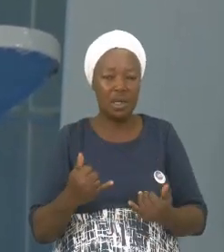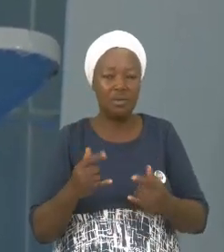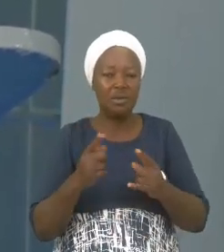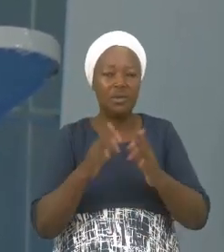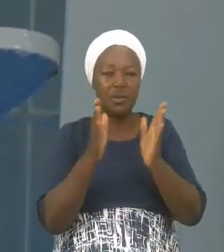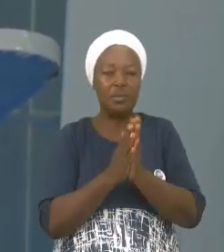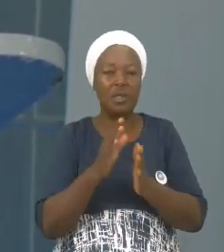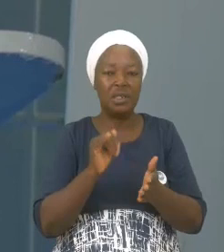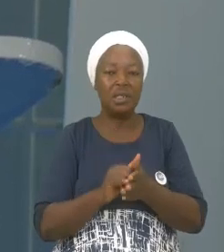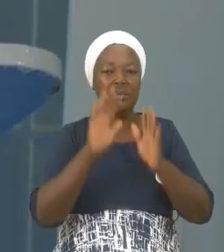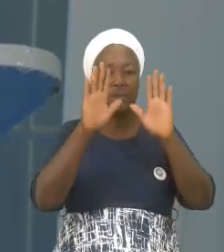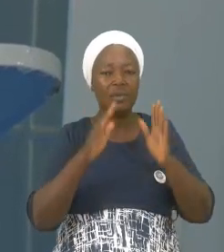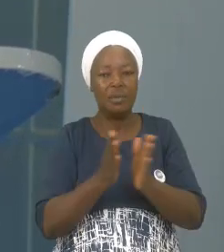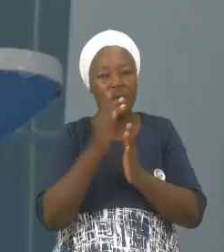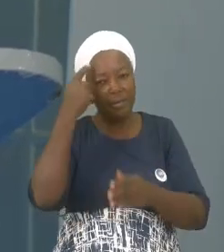miracle prayer for us.